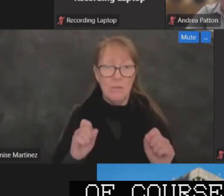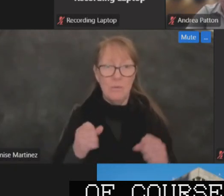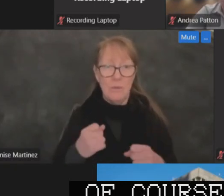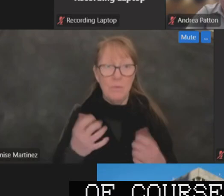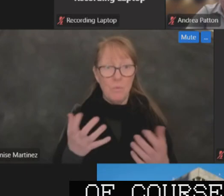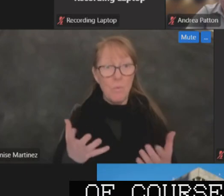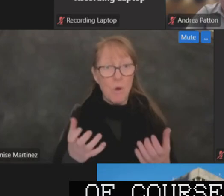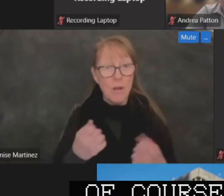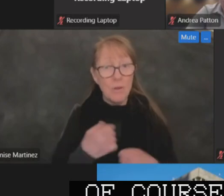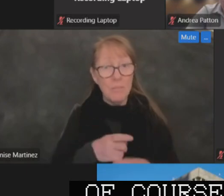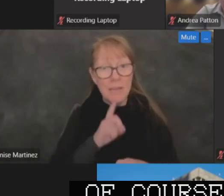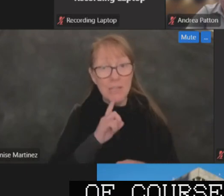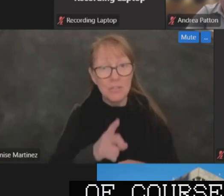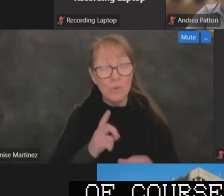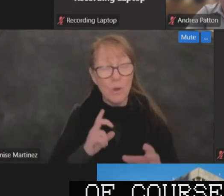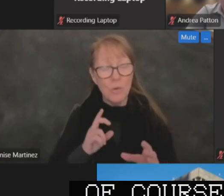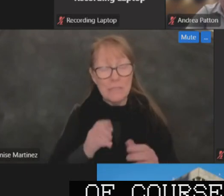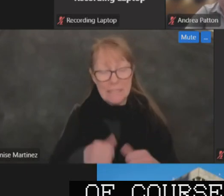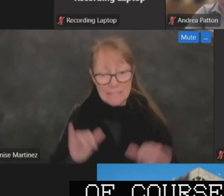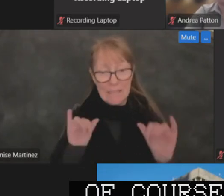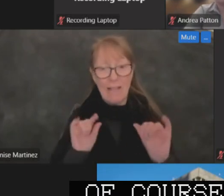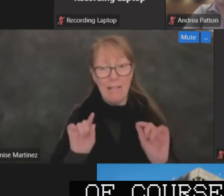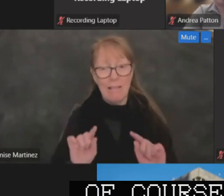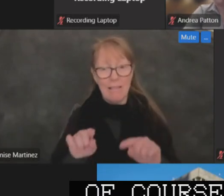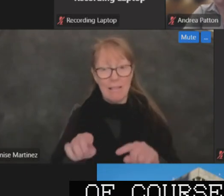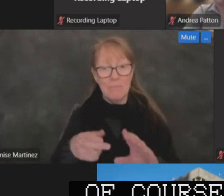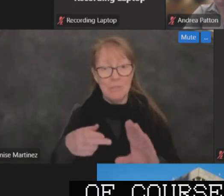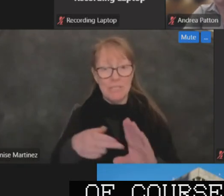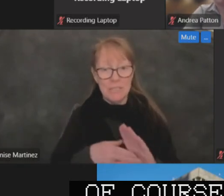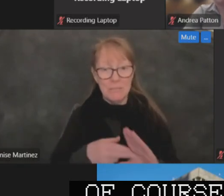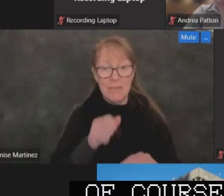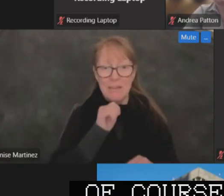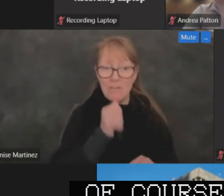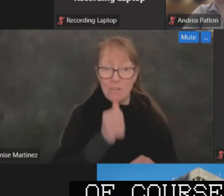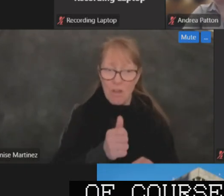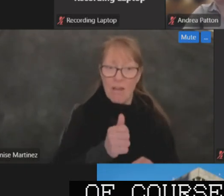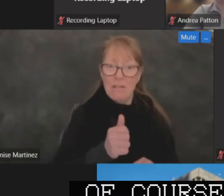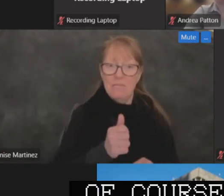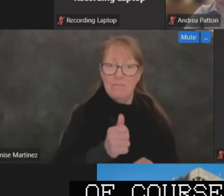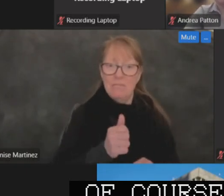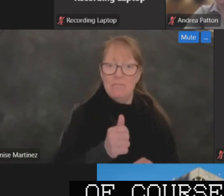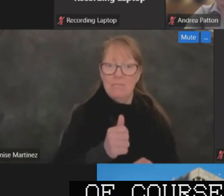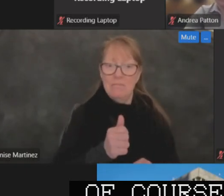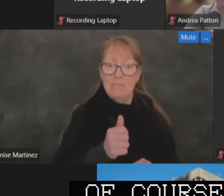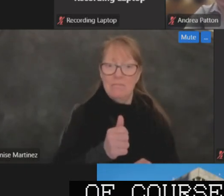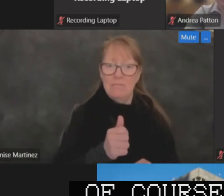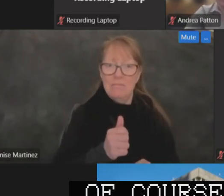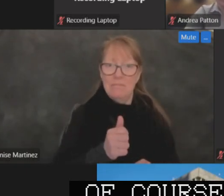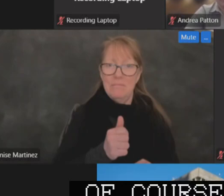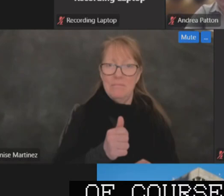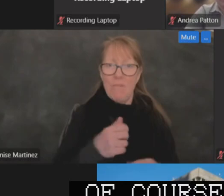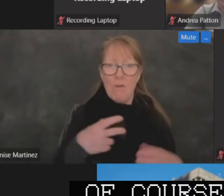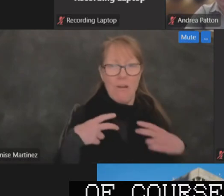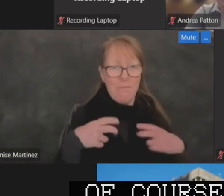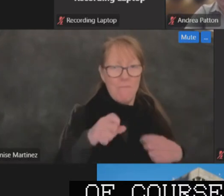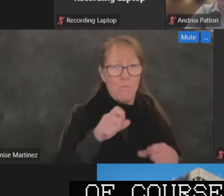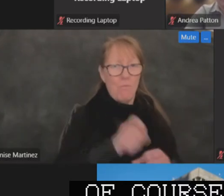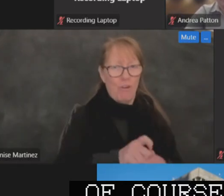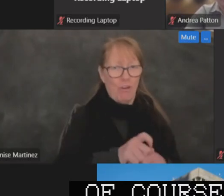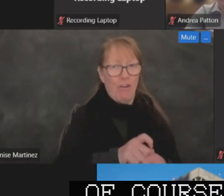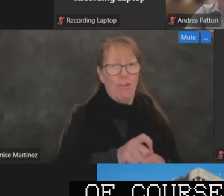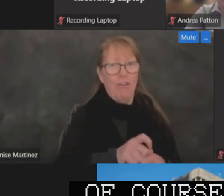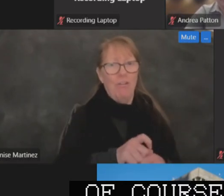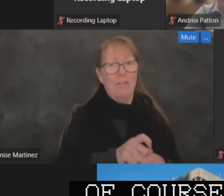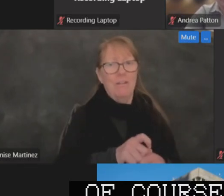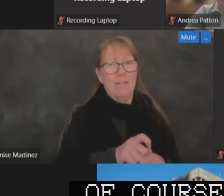still participate and not have to necessarily take a day off work. So, and